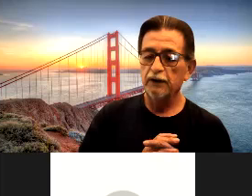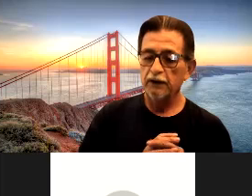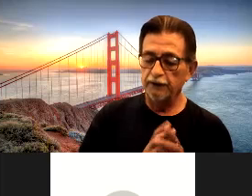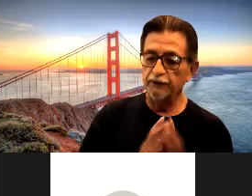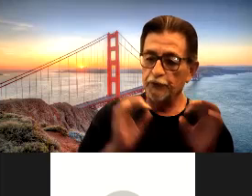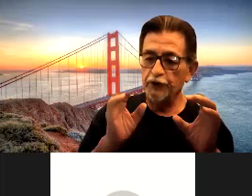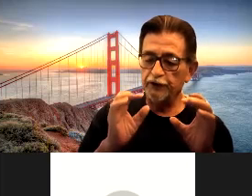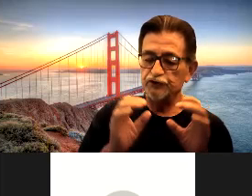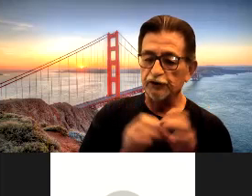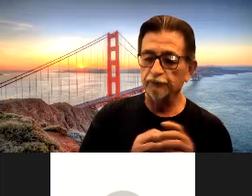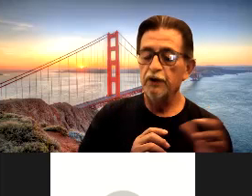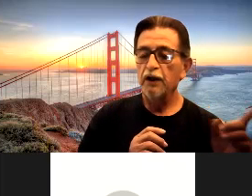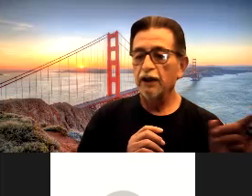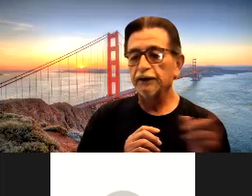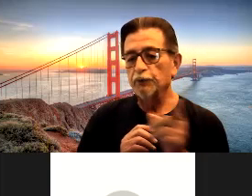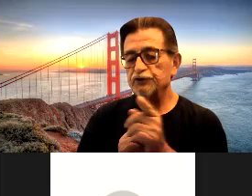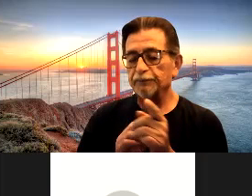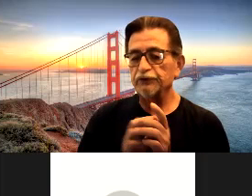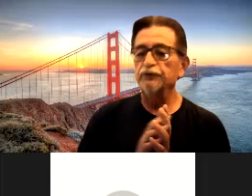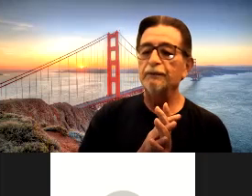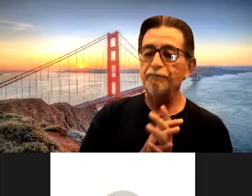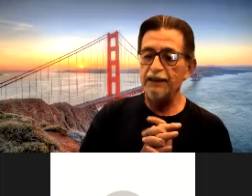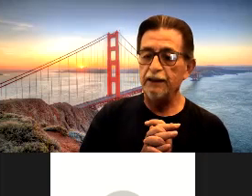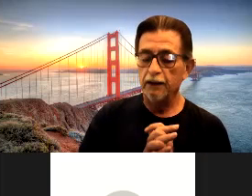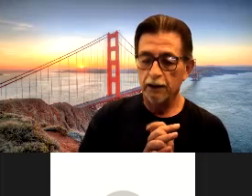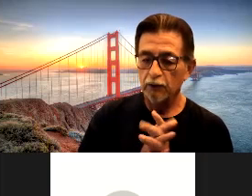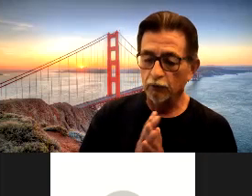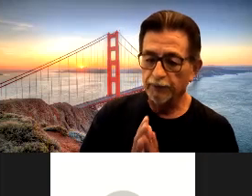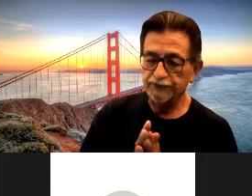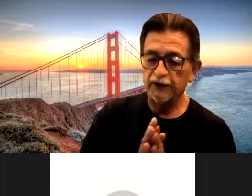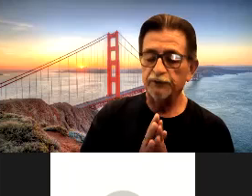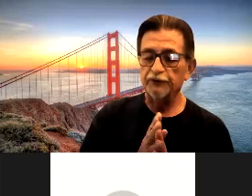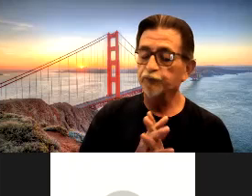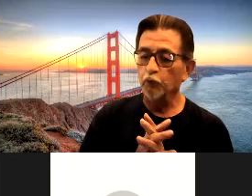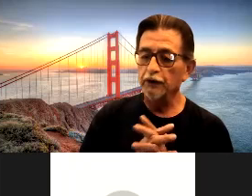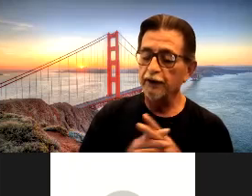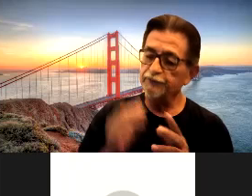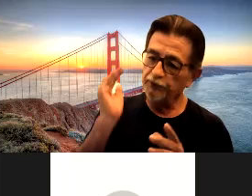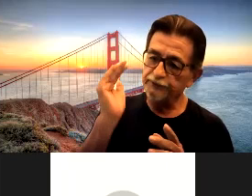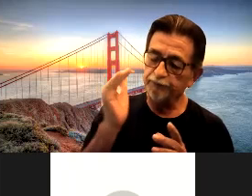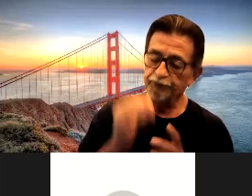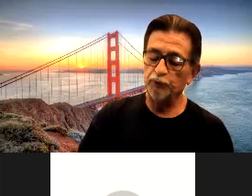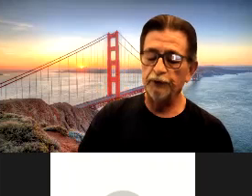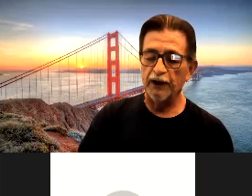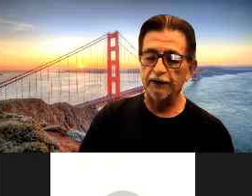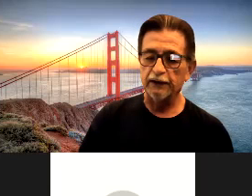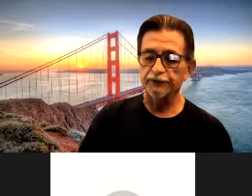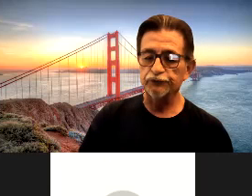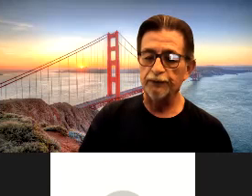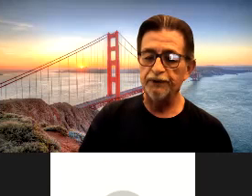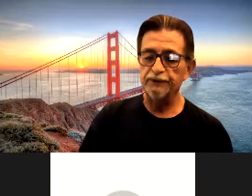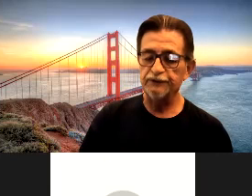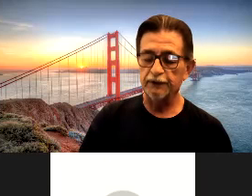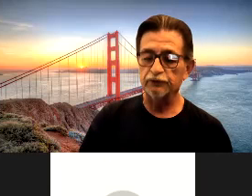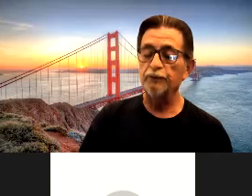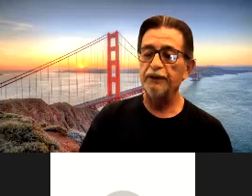electrons in the third energy level, and then we jump into the p orbits, and there's 4 left, so we write it down